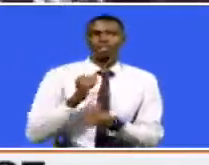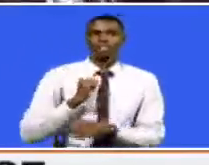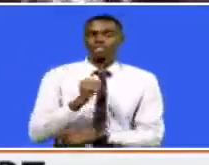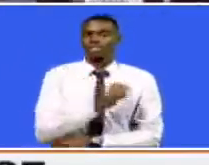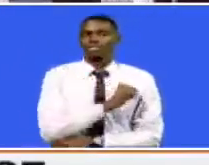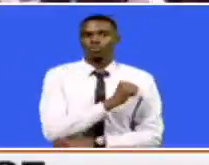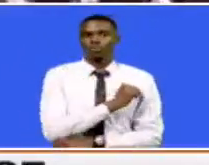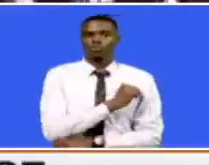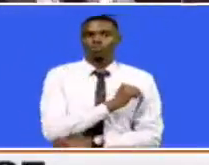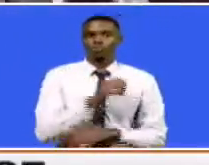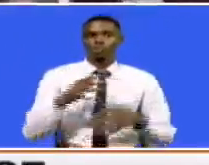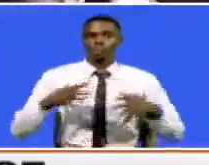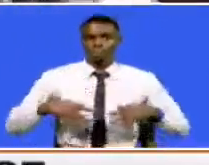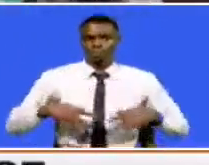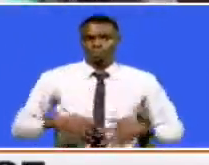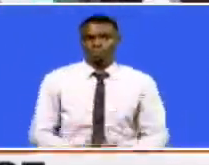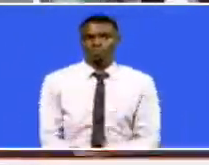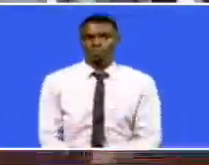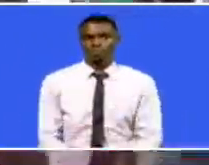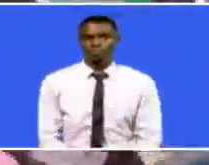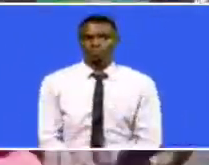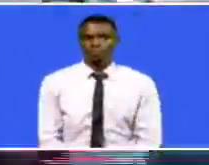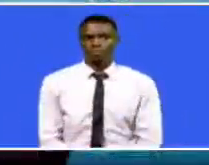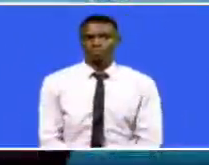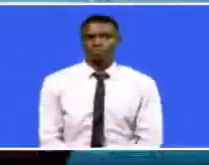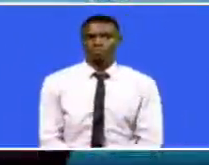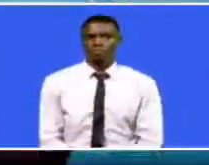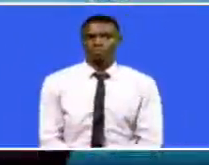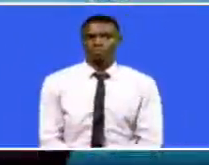Kala Nochanda, KTN News.